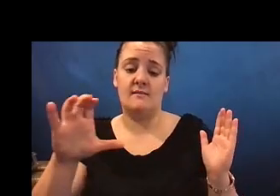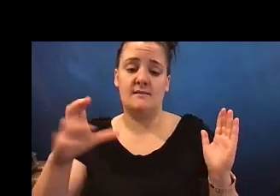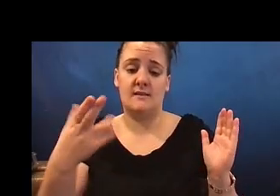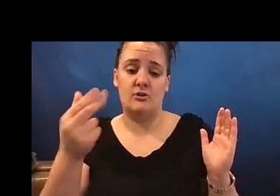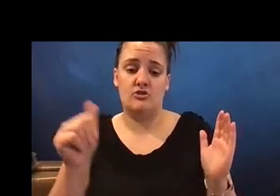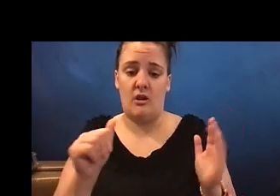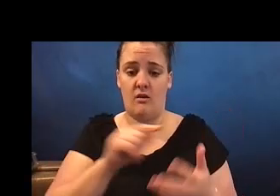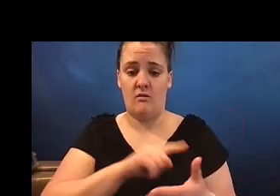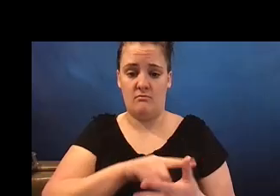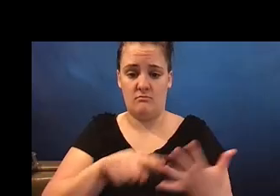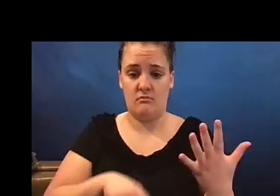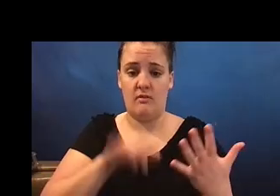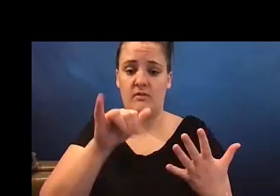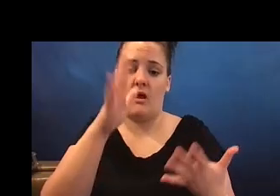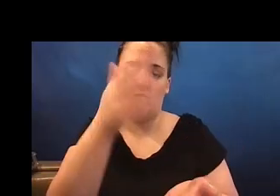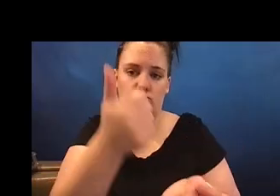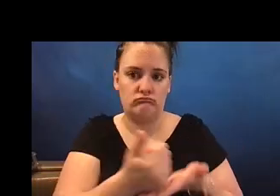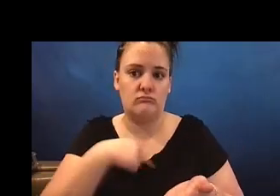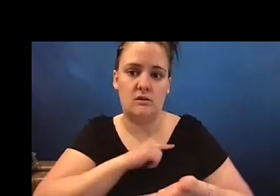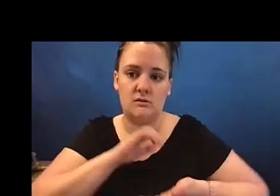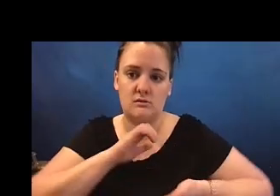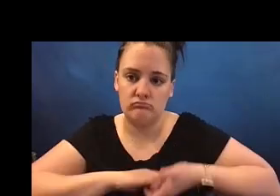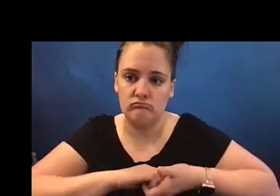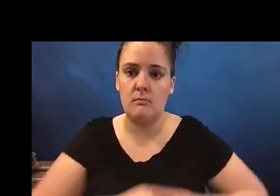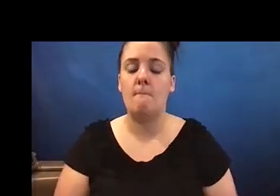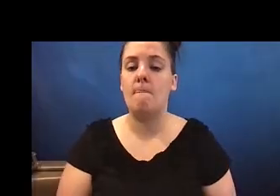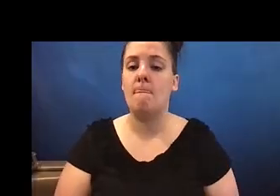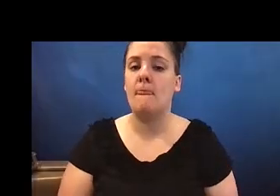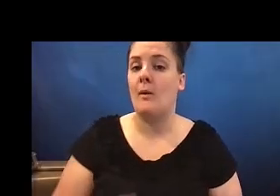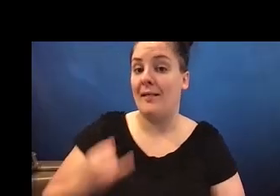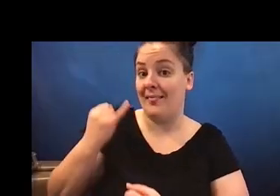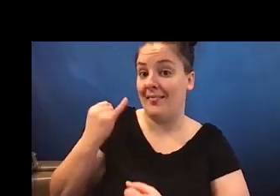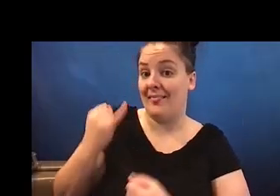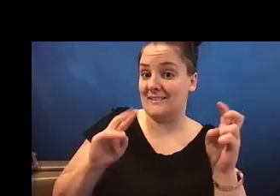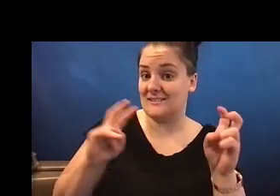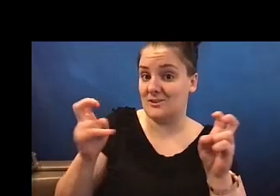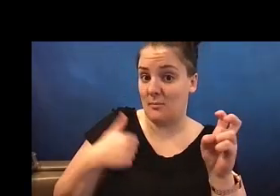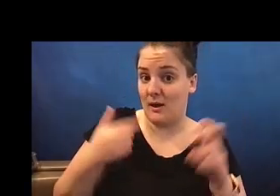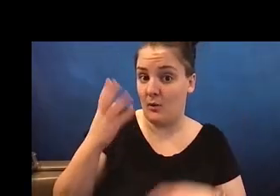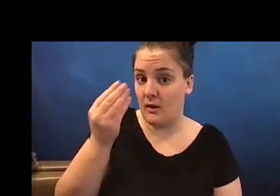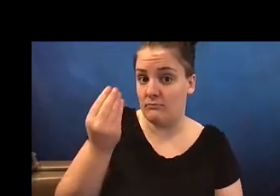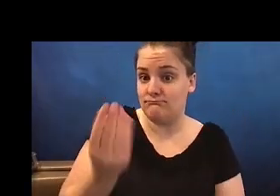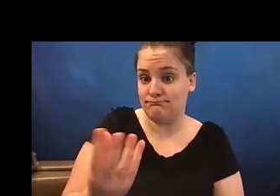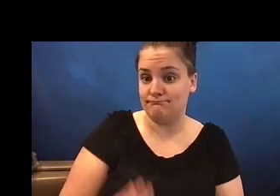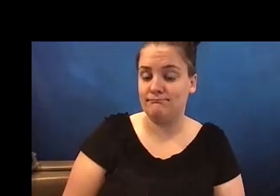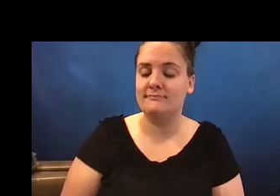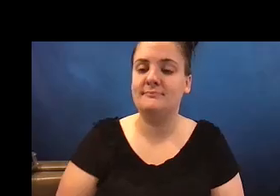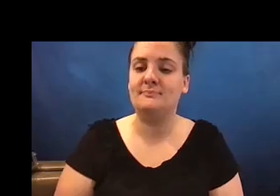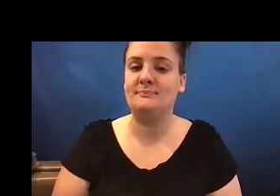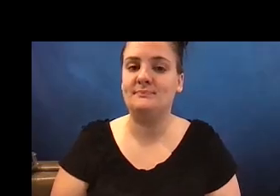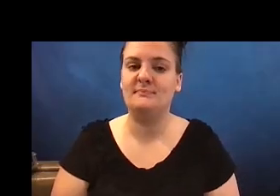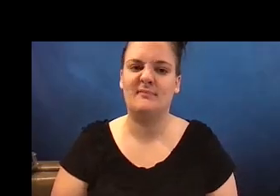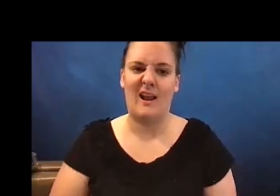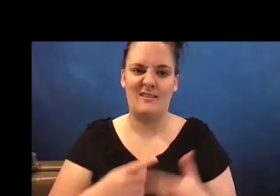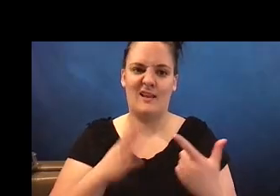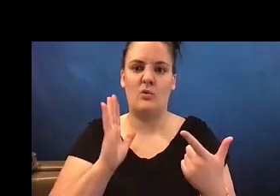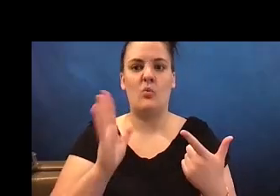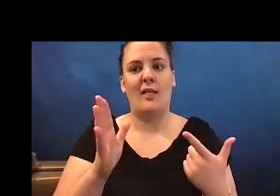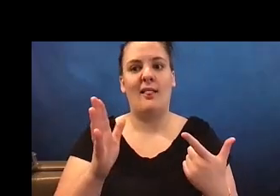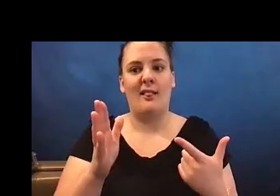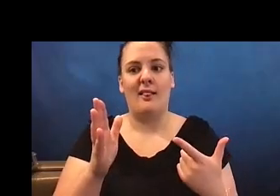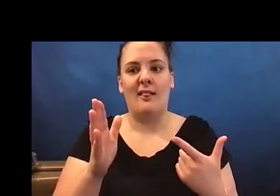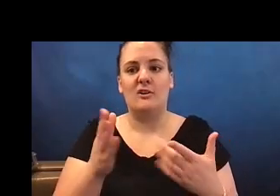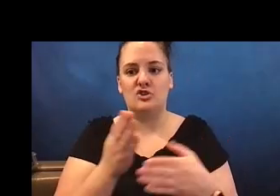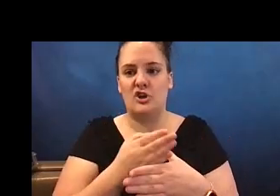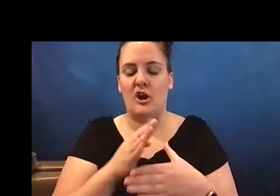Okay, I'm gonna throw the last topic out there, and then we're gonna move into sharing some of the poll results